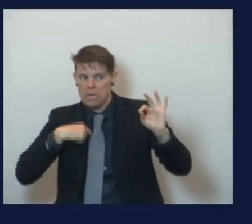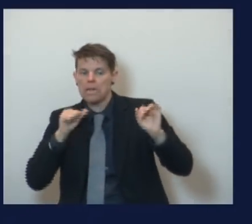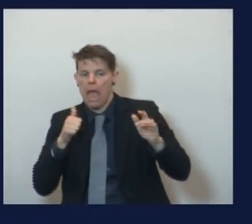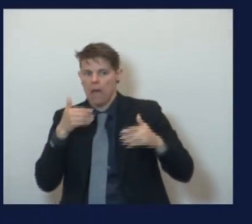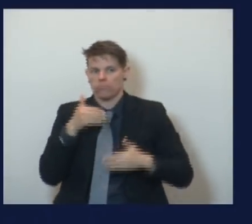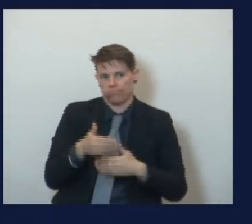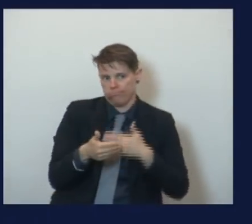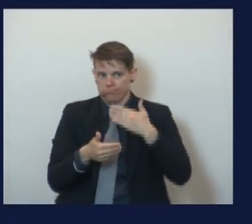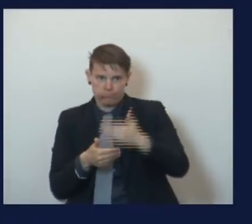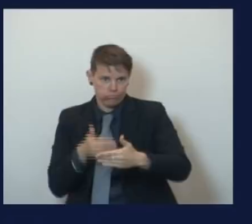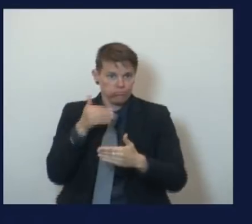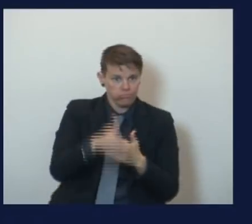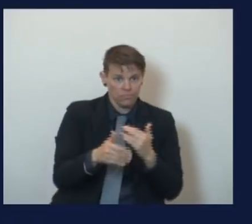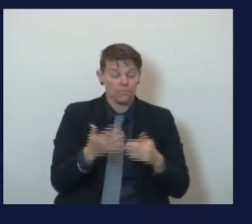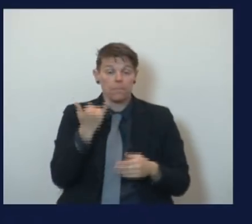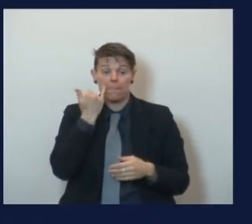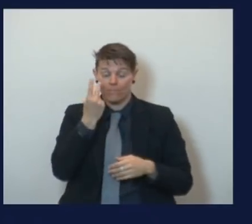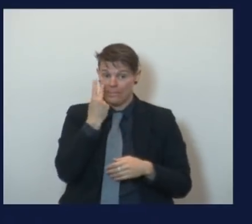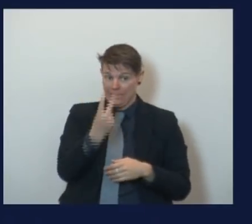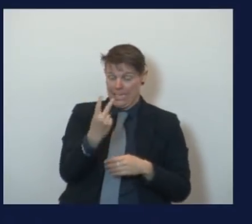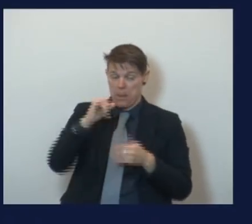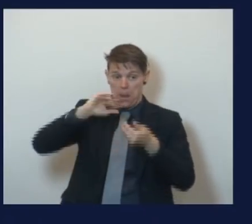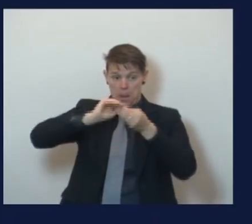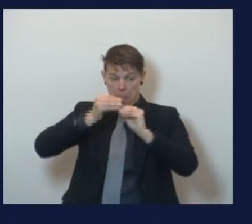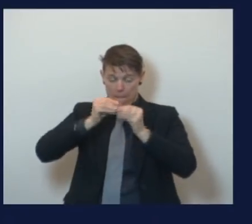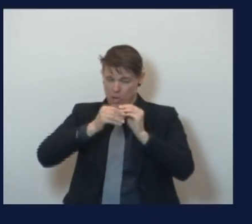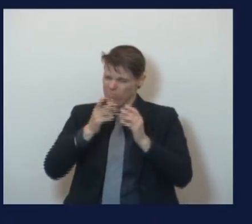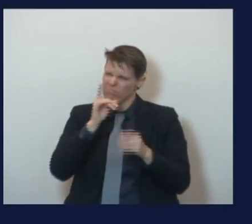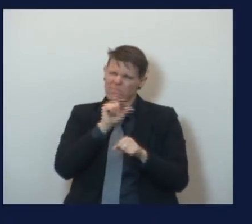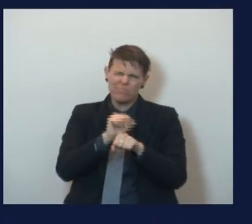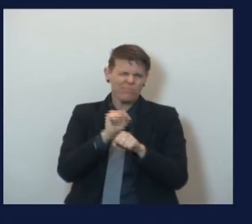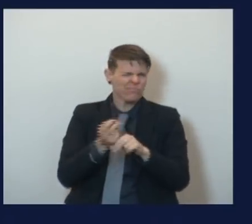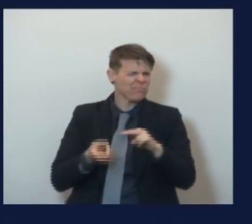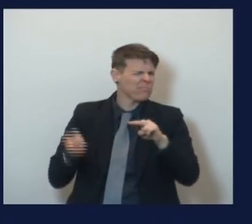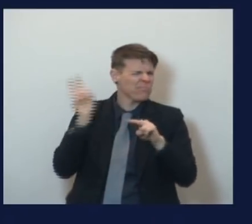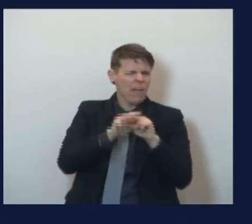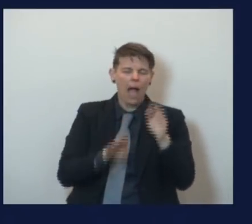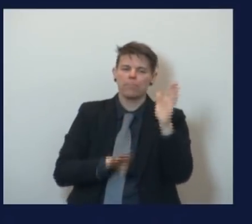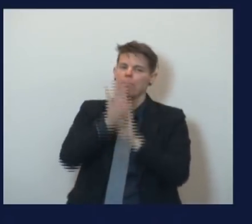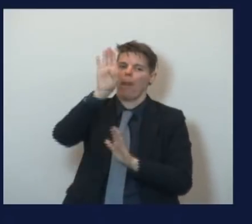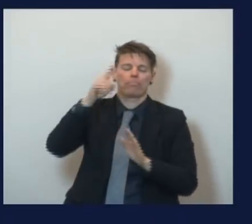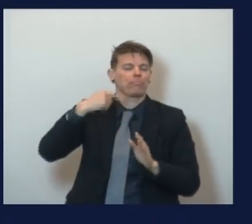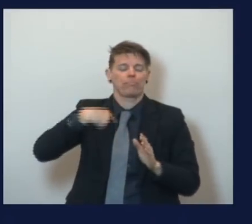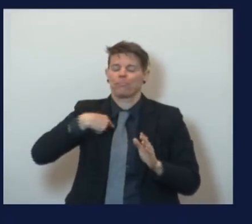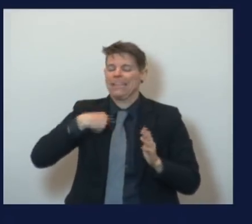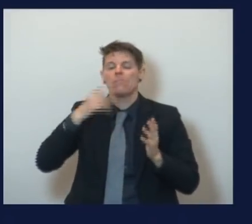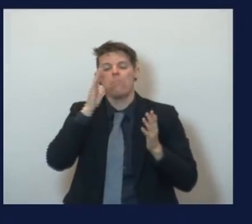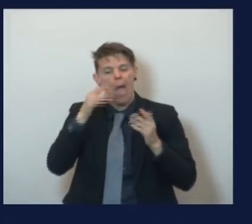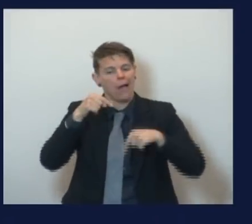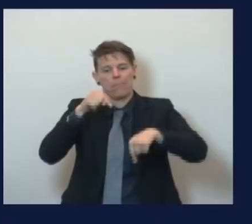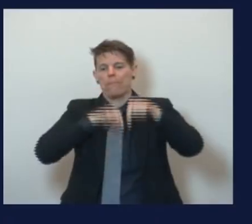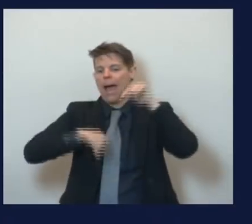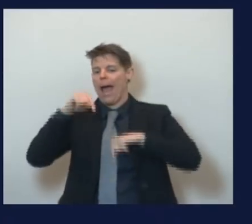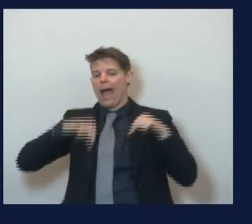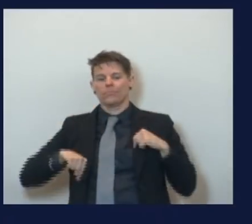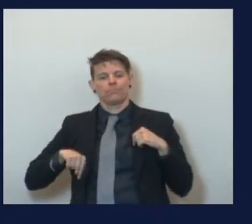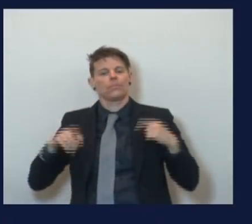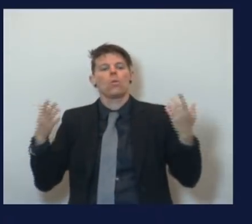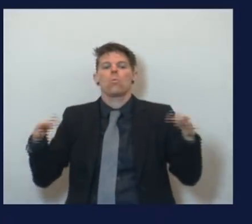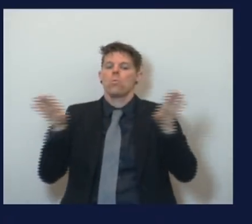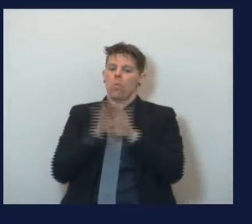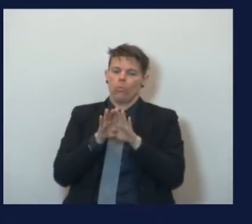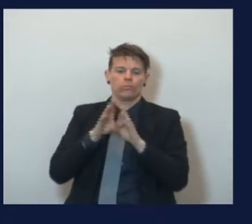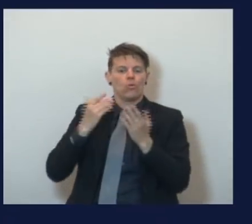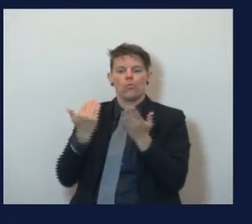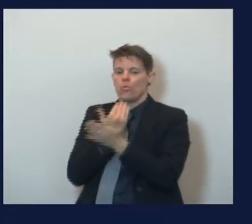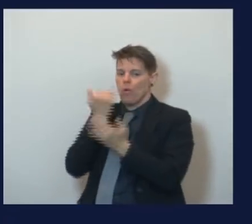shows that we are backsliding, then we have to take another course. Now, I would not just